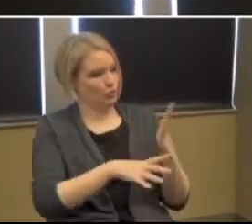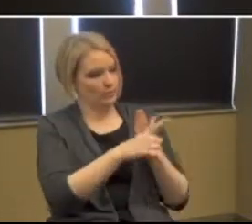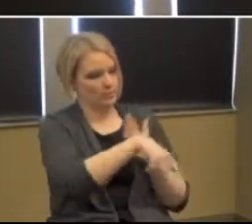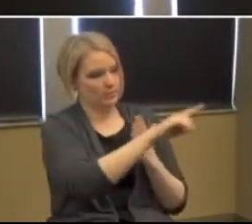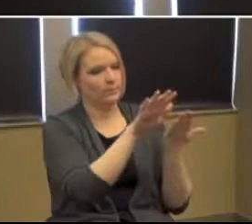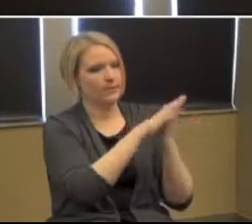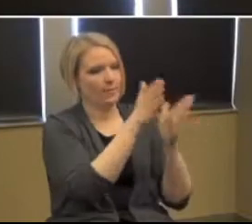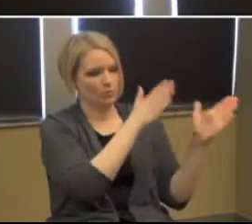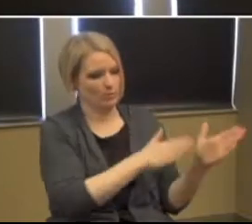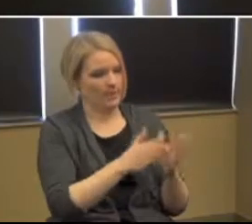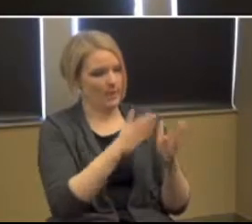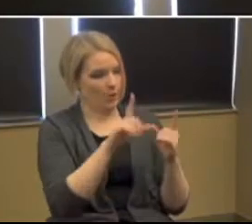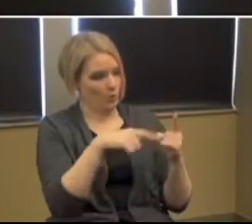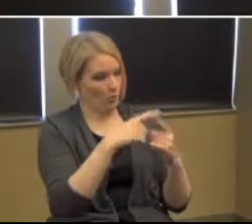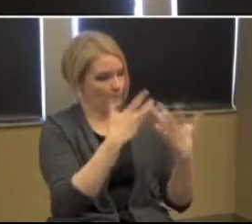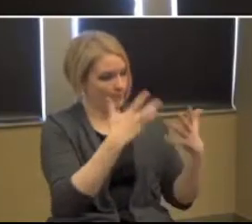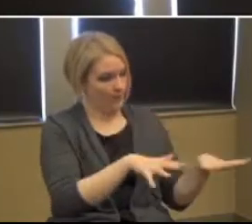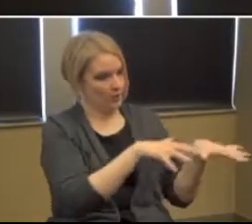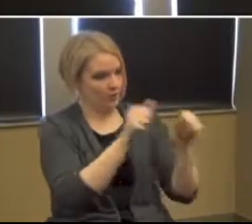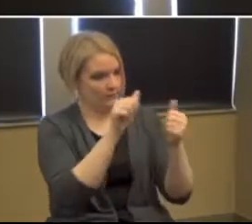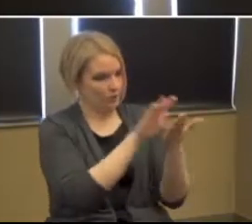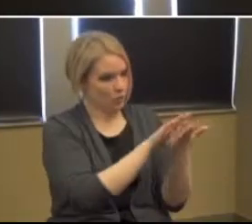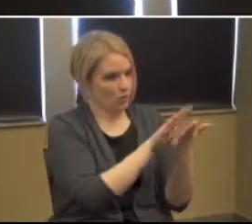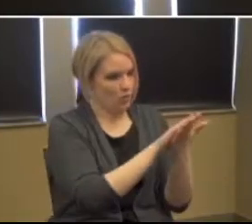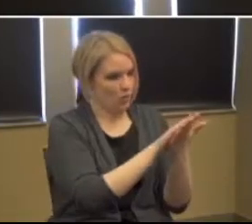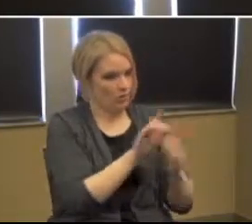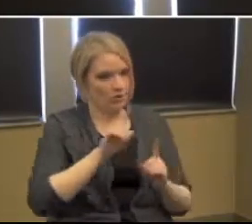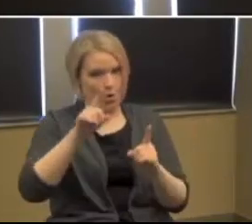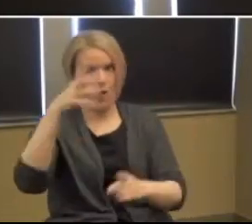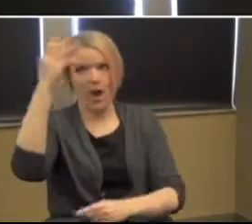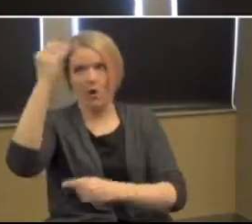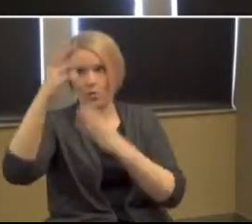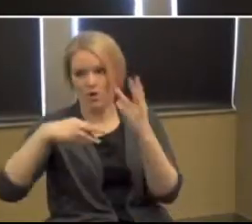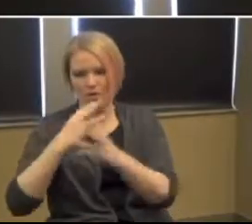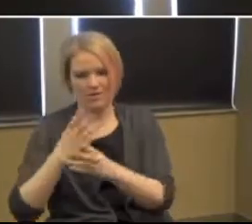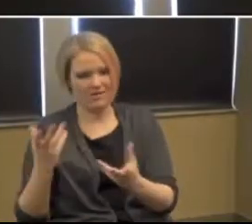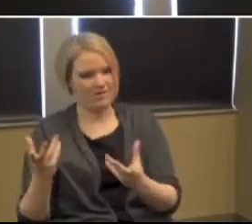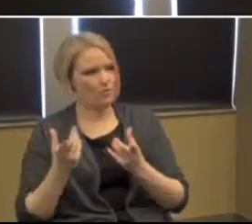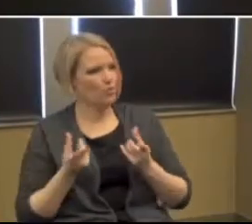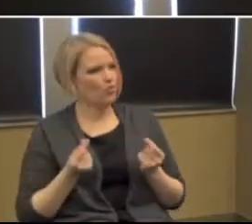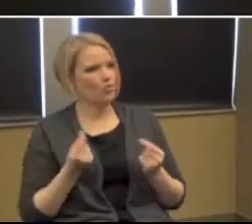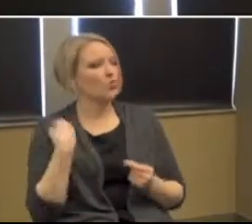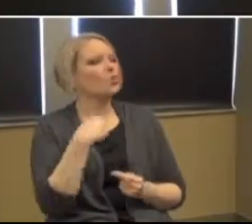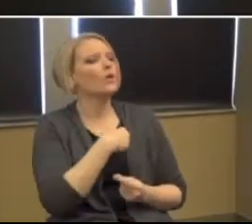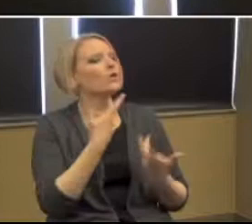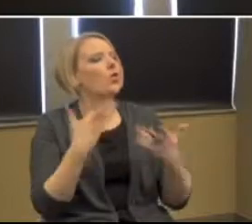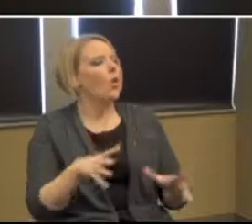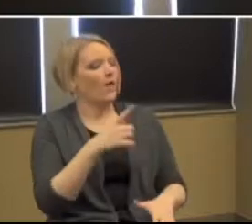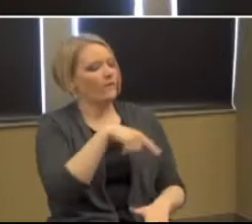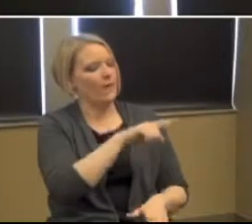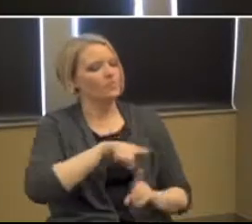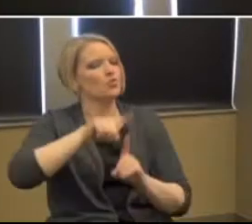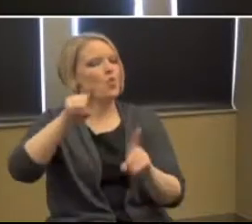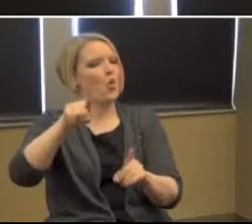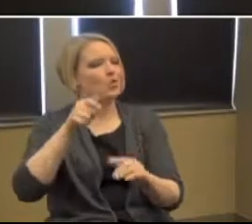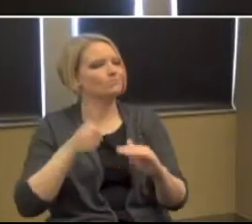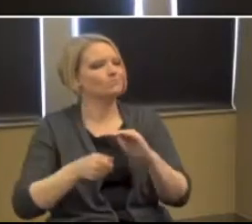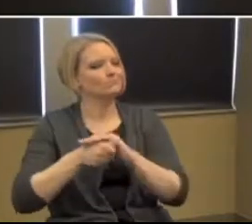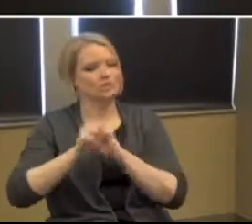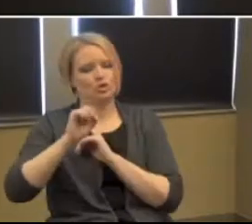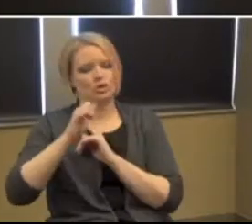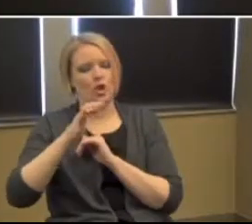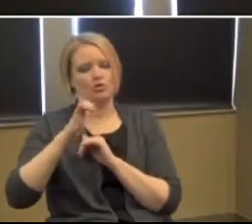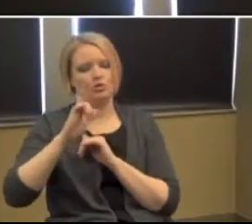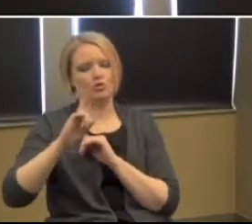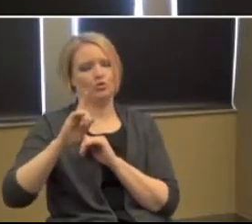for when they leave our school system. Because we don't want them going to a sheltered workshop where they're really not going to